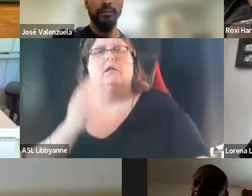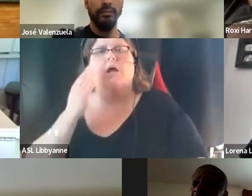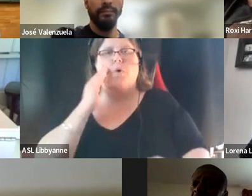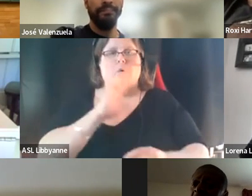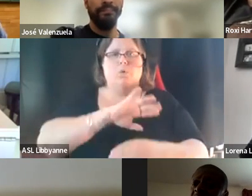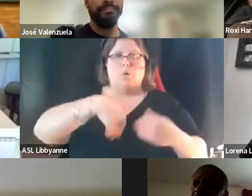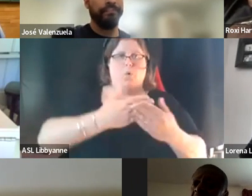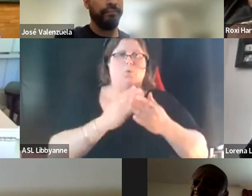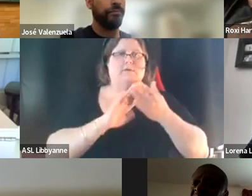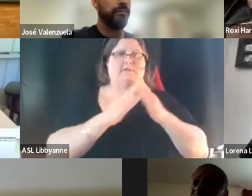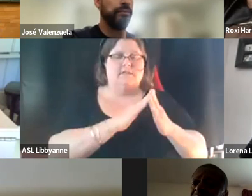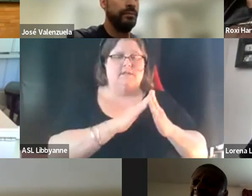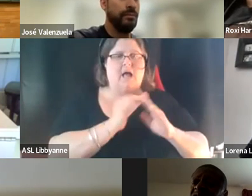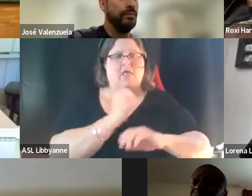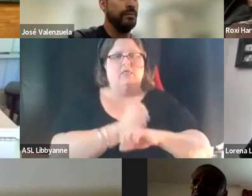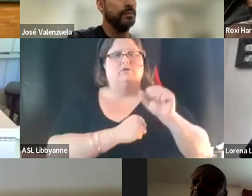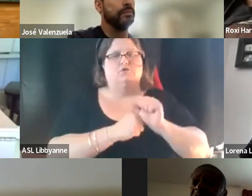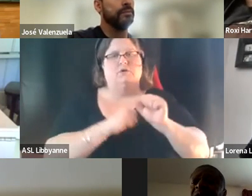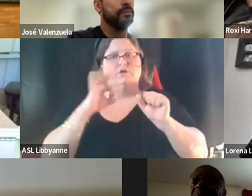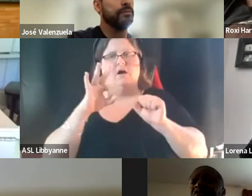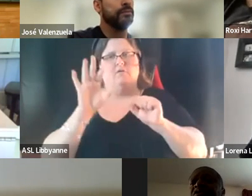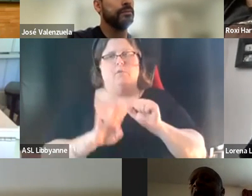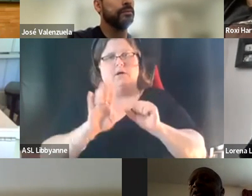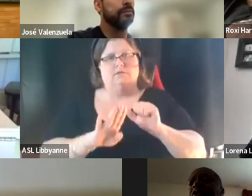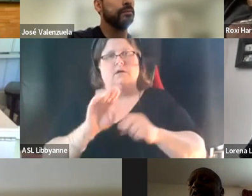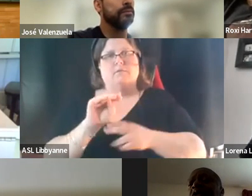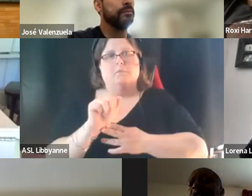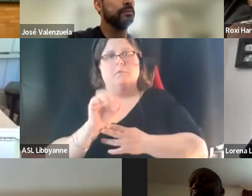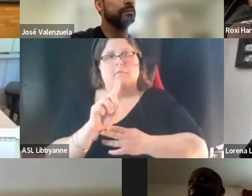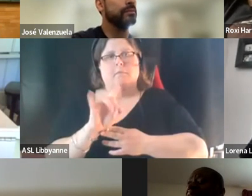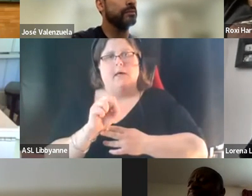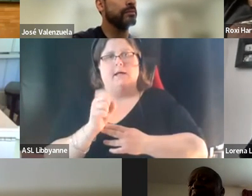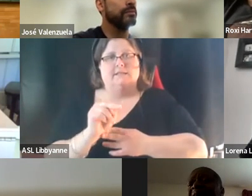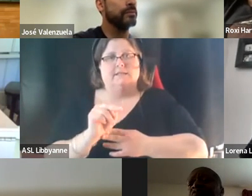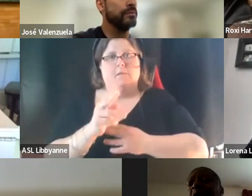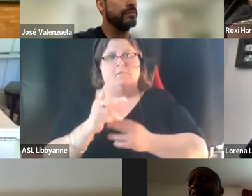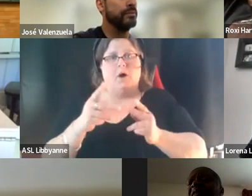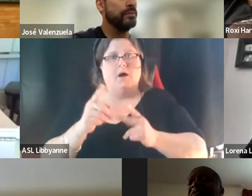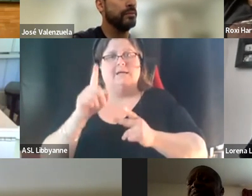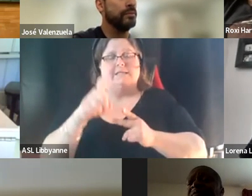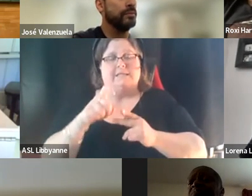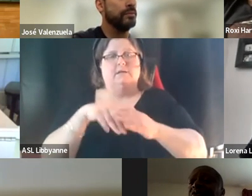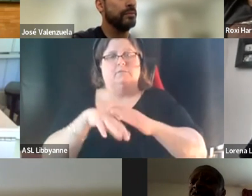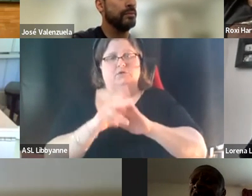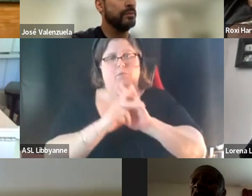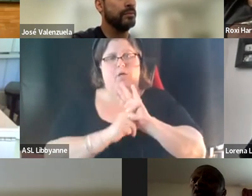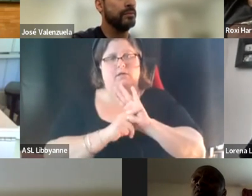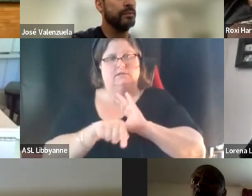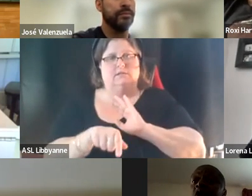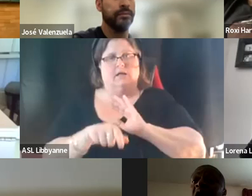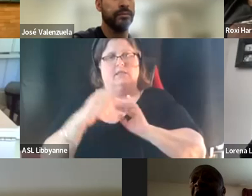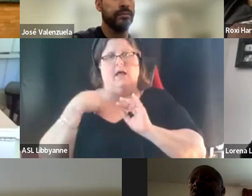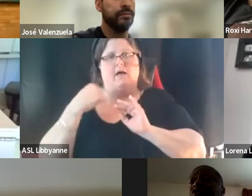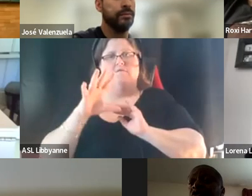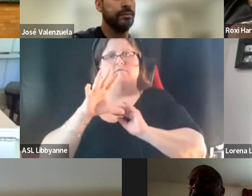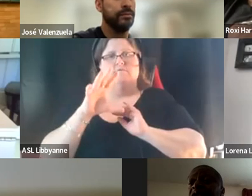But I would like to speak, Madison Park needs an admissions policy. Madison Park has well over 50% or more